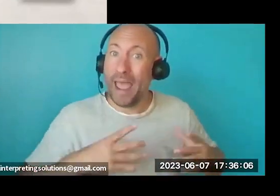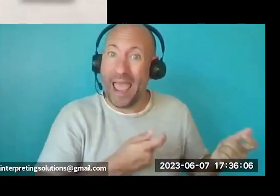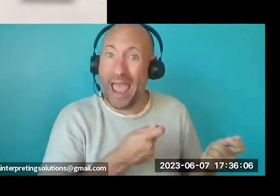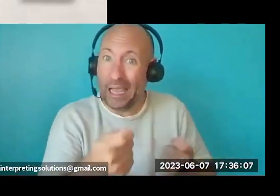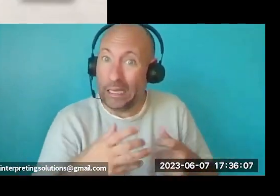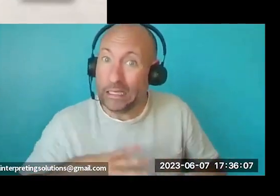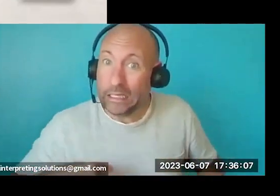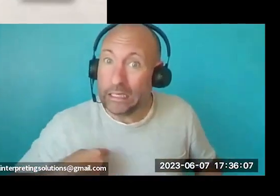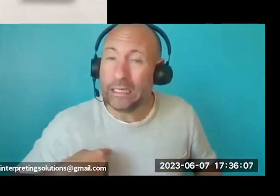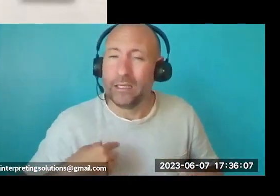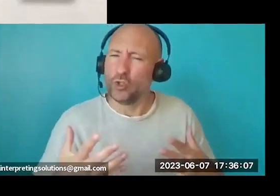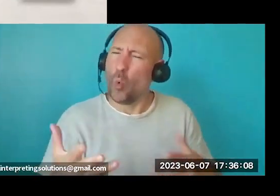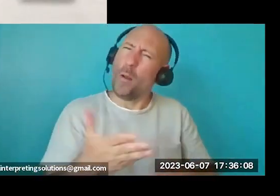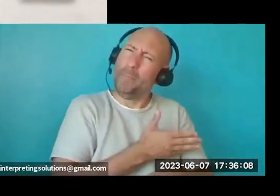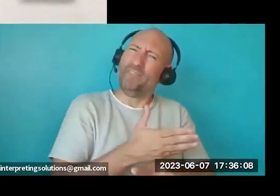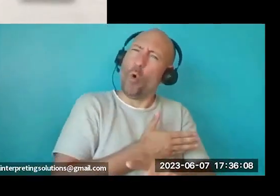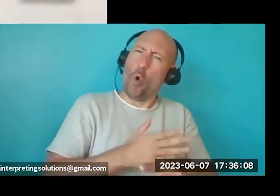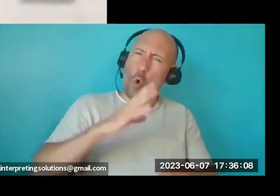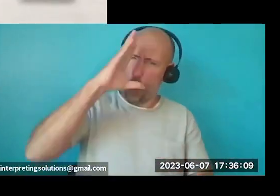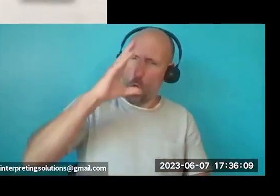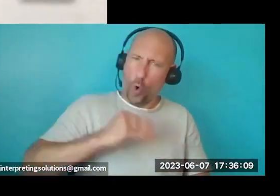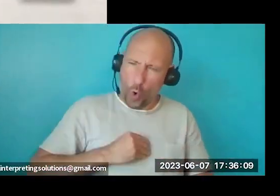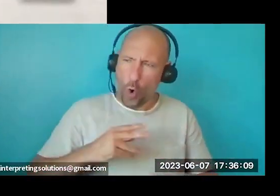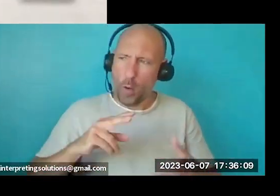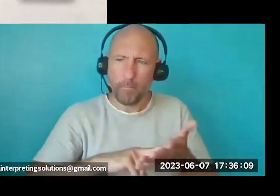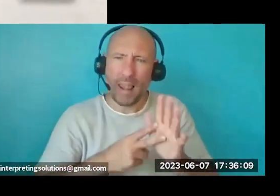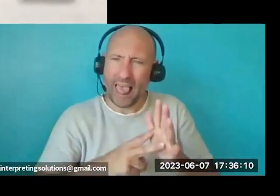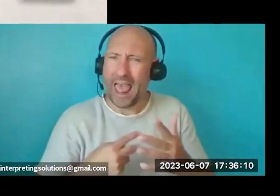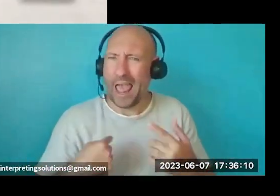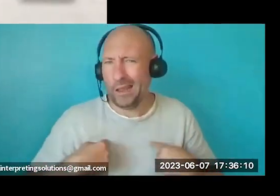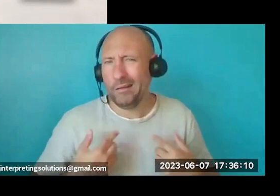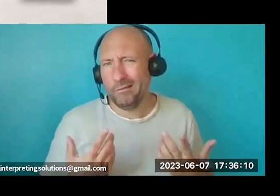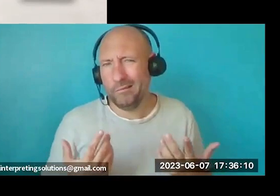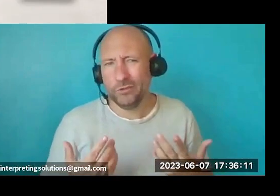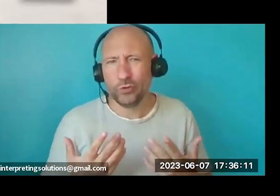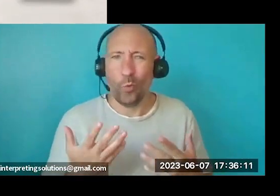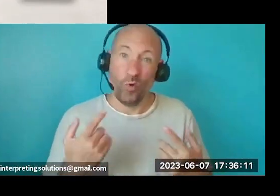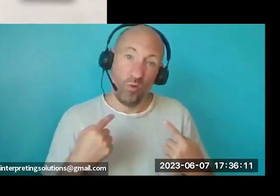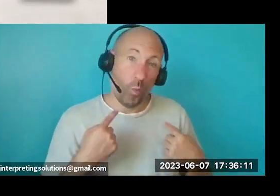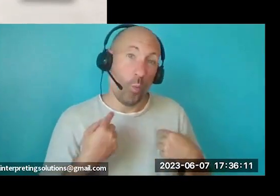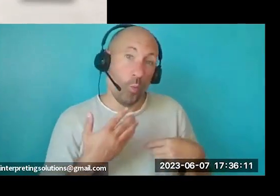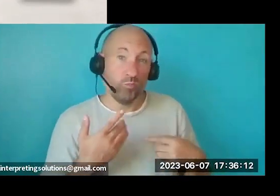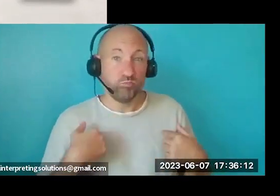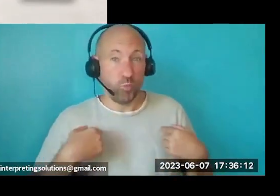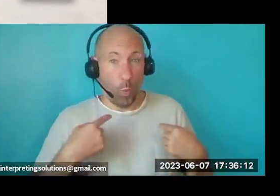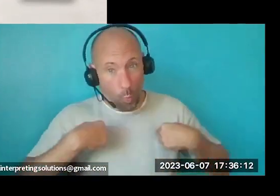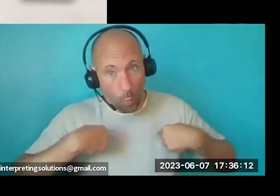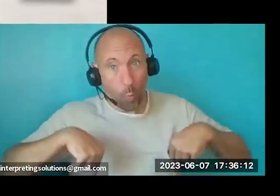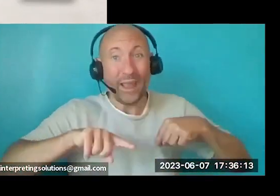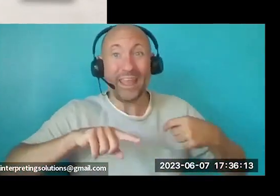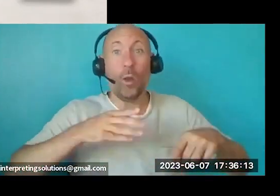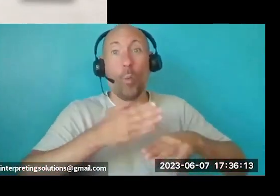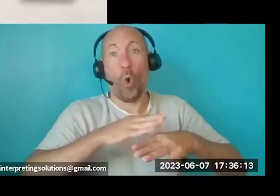So those are sort of some of the ways that we're working with neurodivergent audiences.